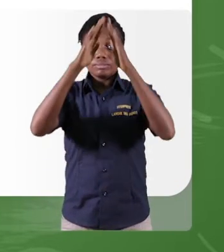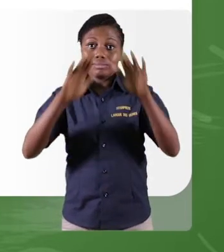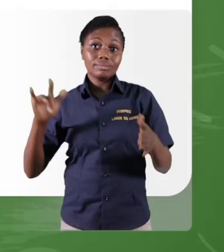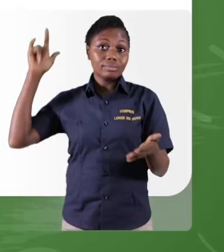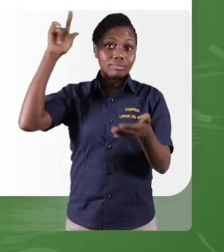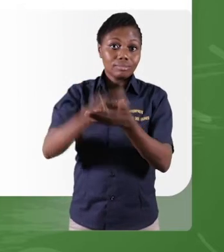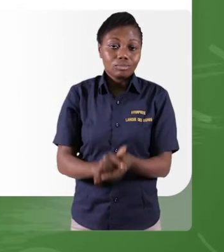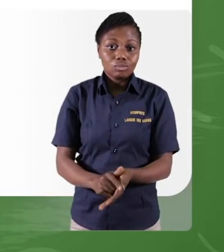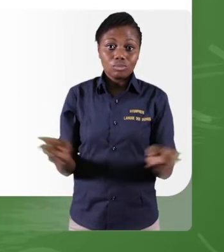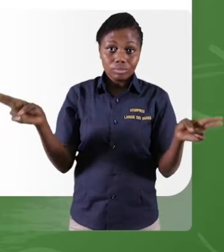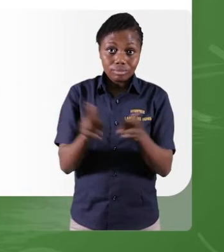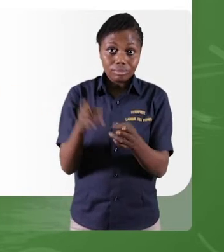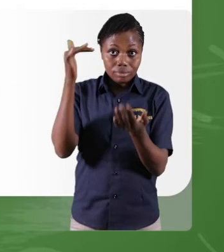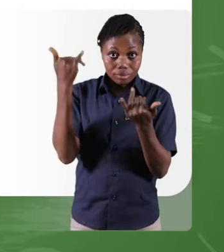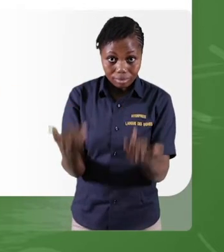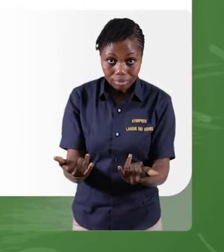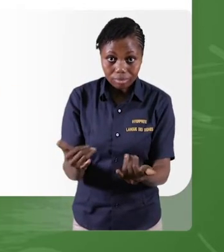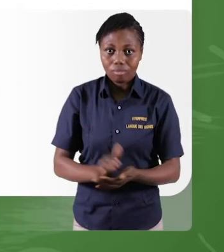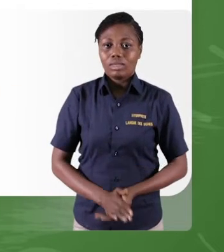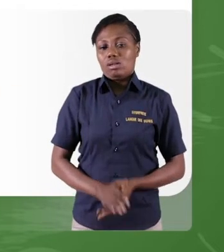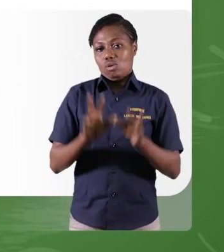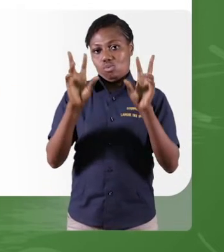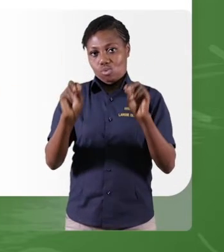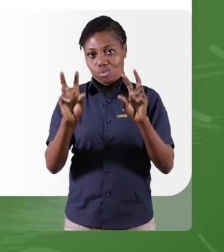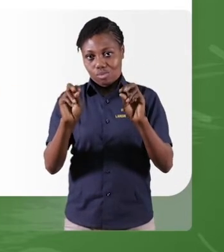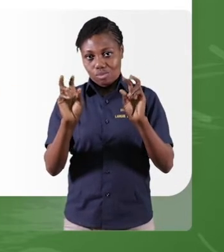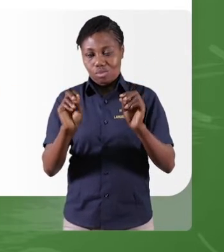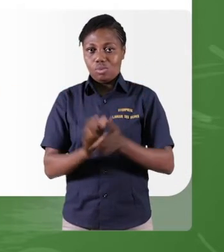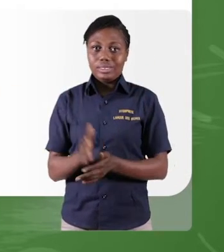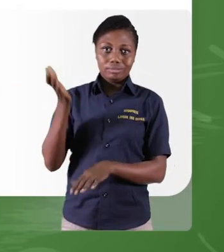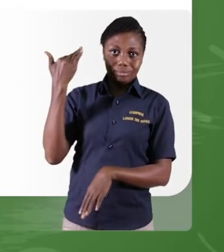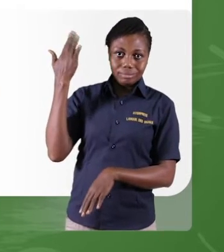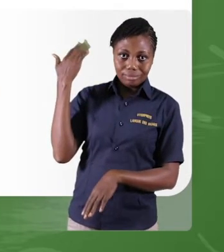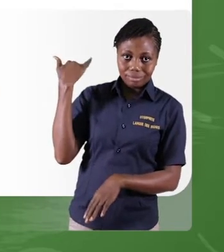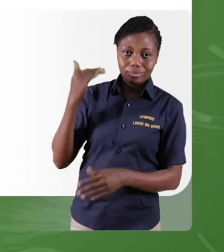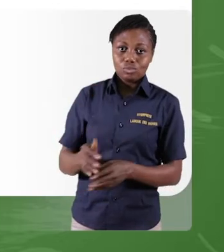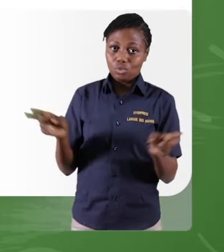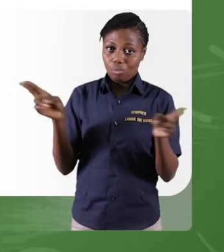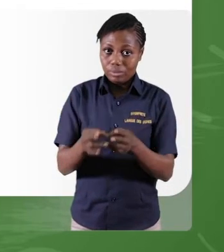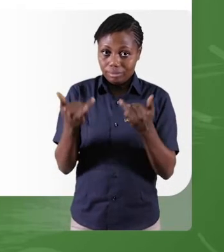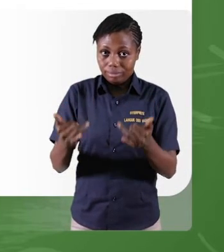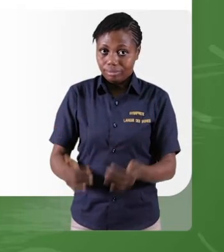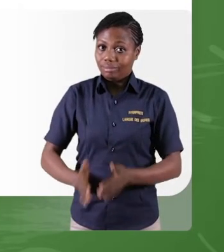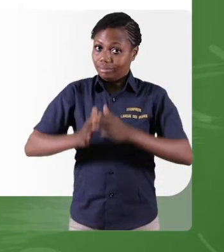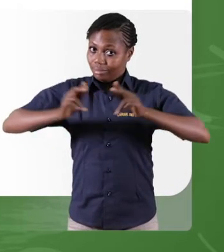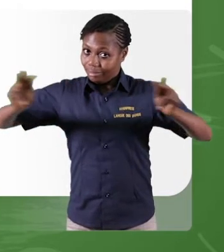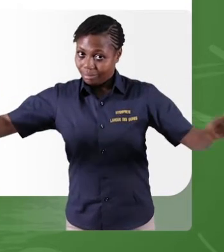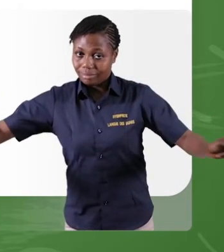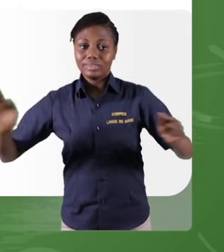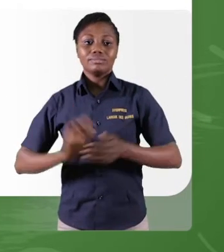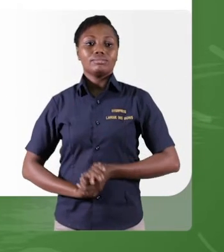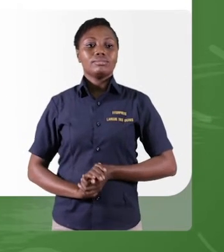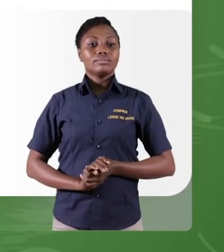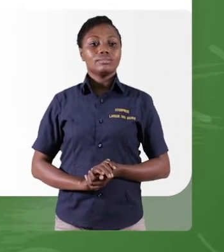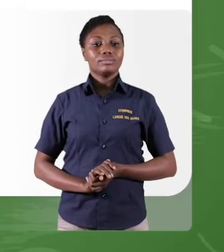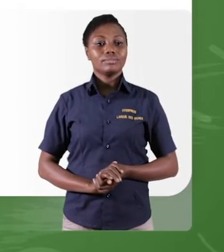No, it used to be small, but it's bigger now. So you use the expression, it used to be. In the